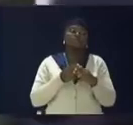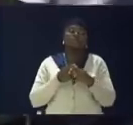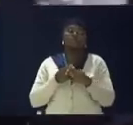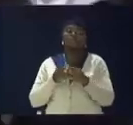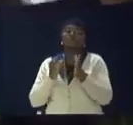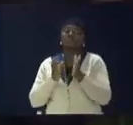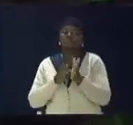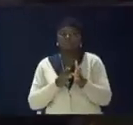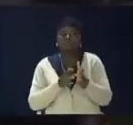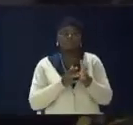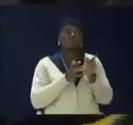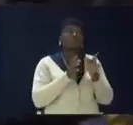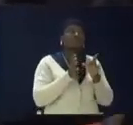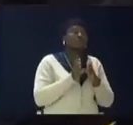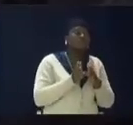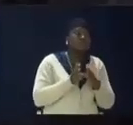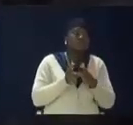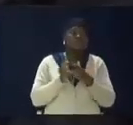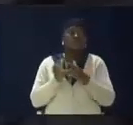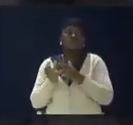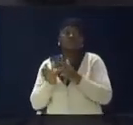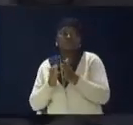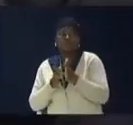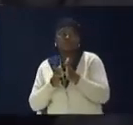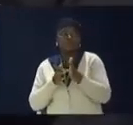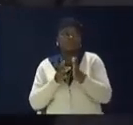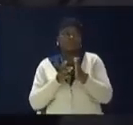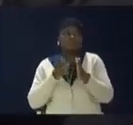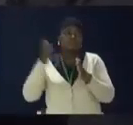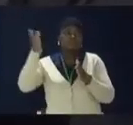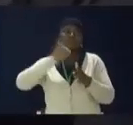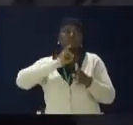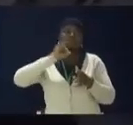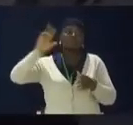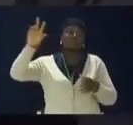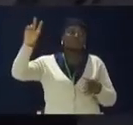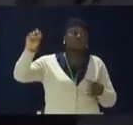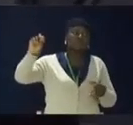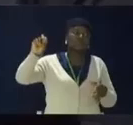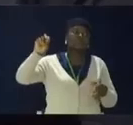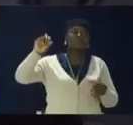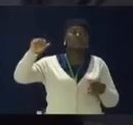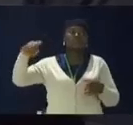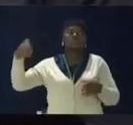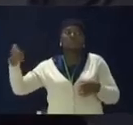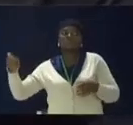His name is Jesus. There is no other name.